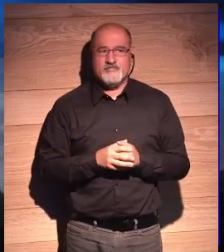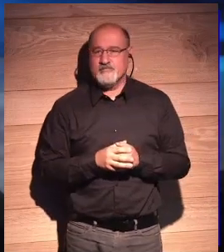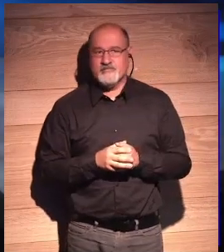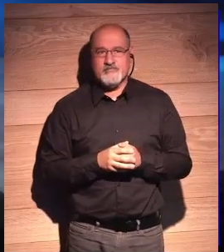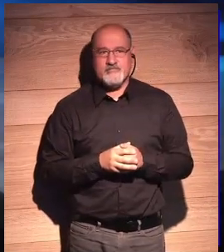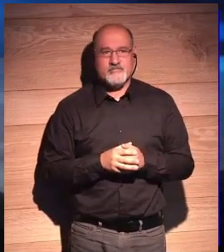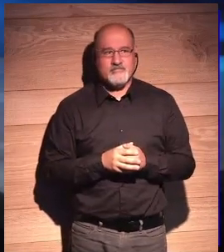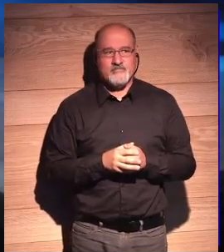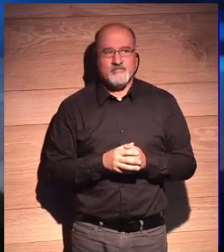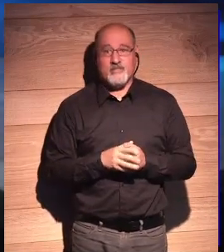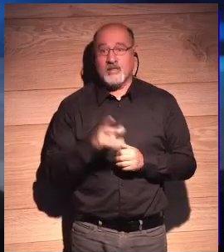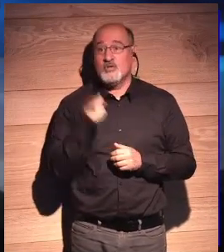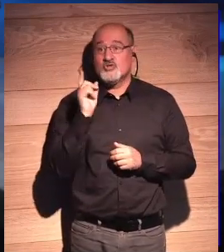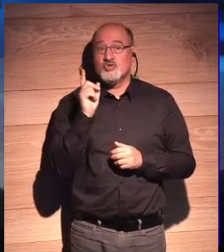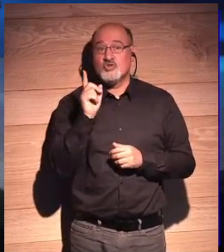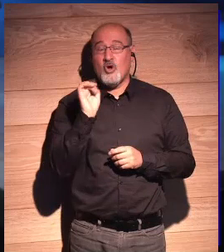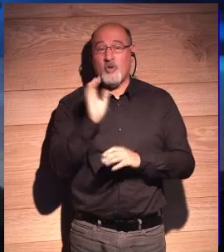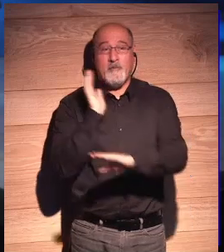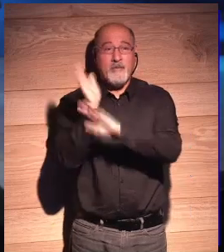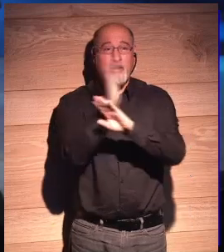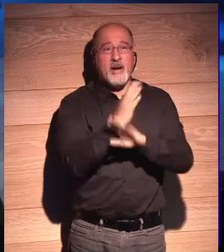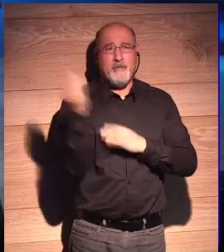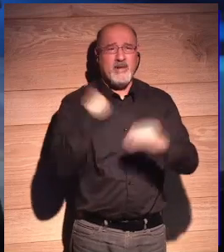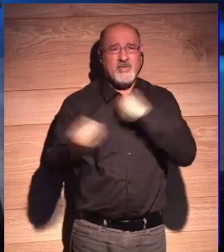to places where they ask a lot of questions.